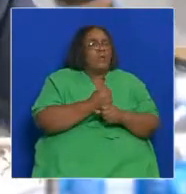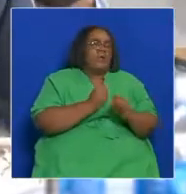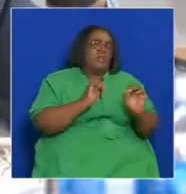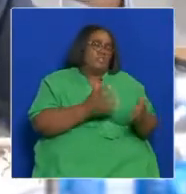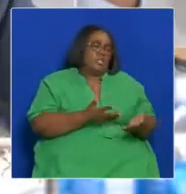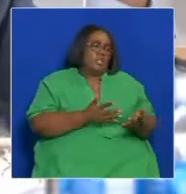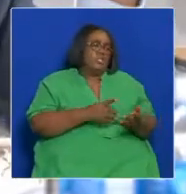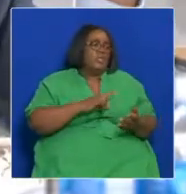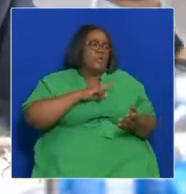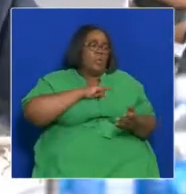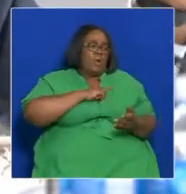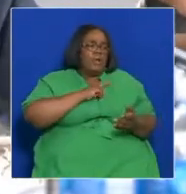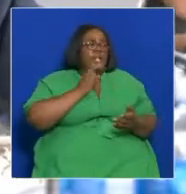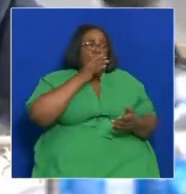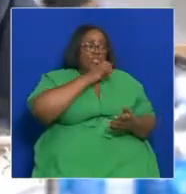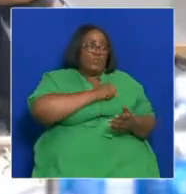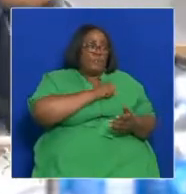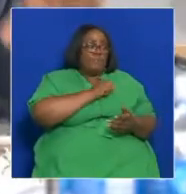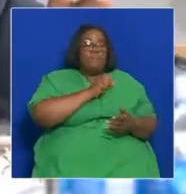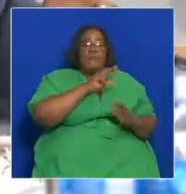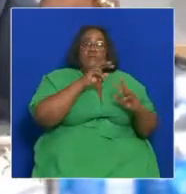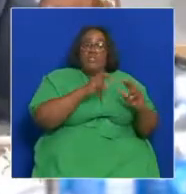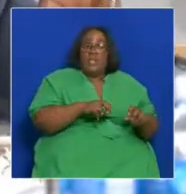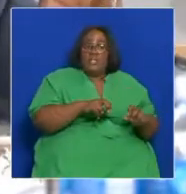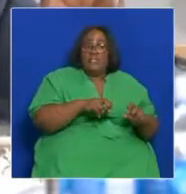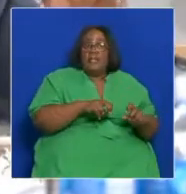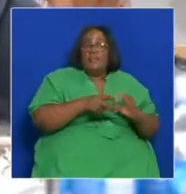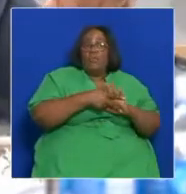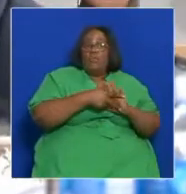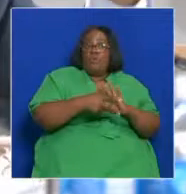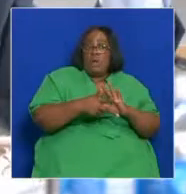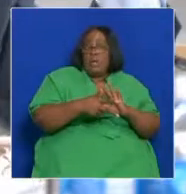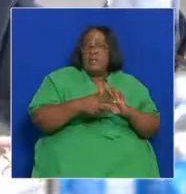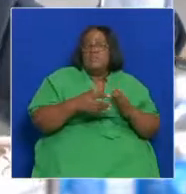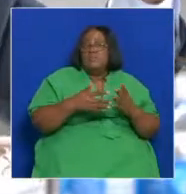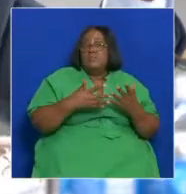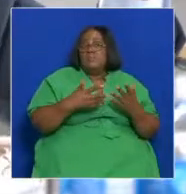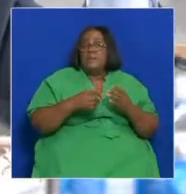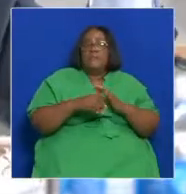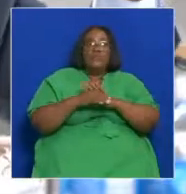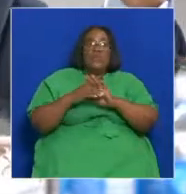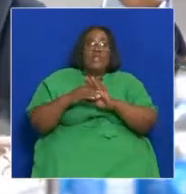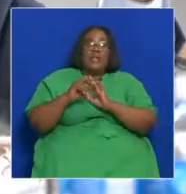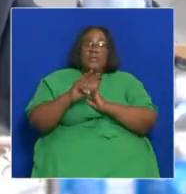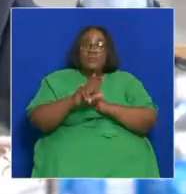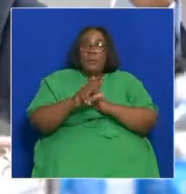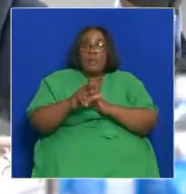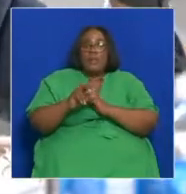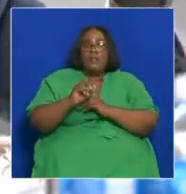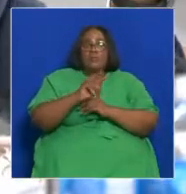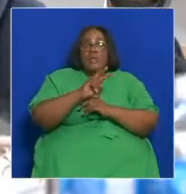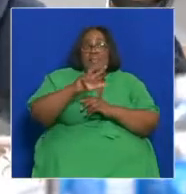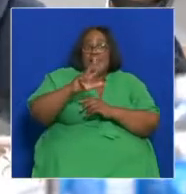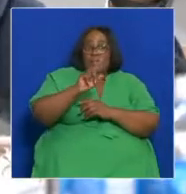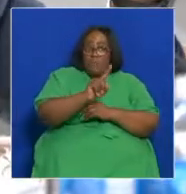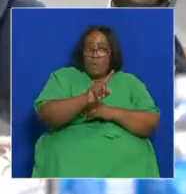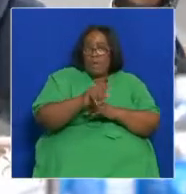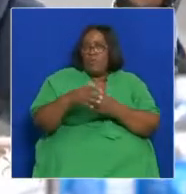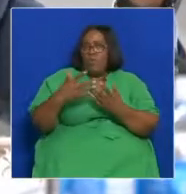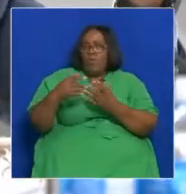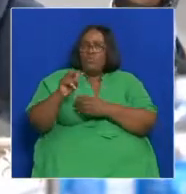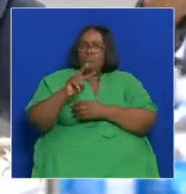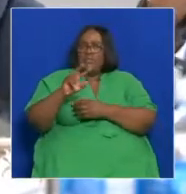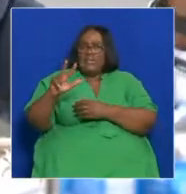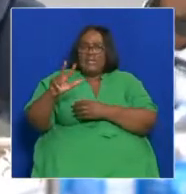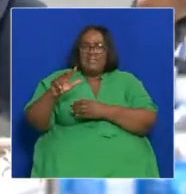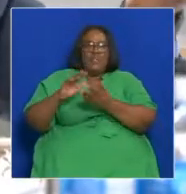authorized, either in terms of 28.1 or 28.13, and then a docket or an inquiry is